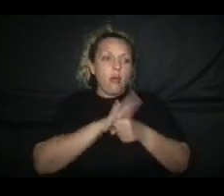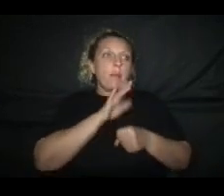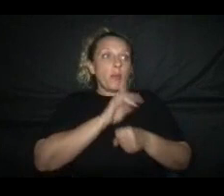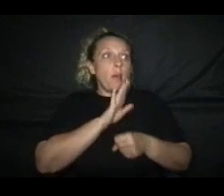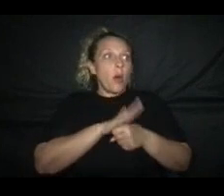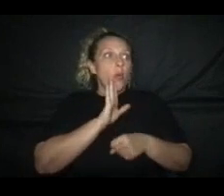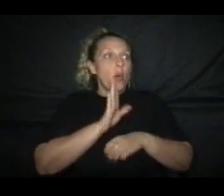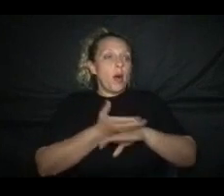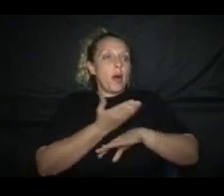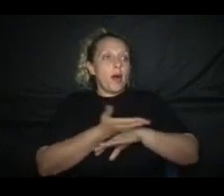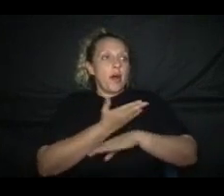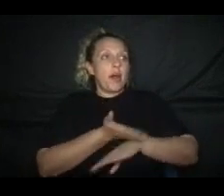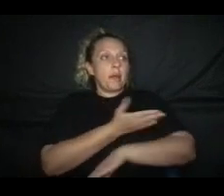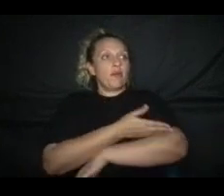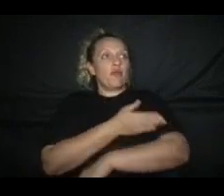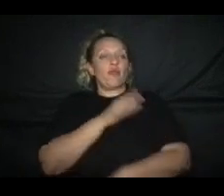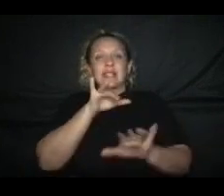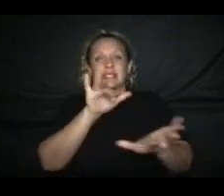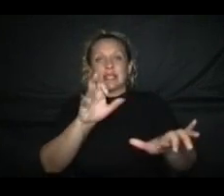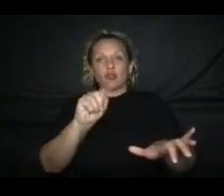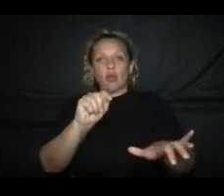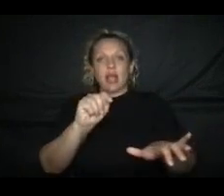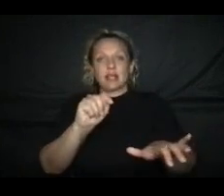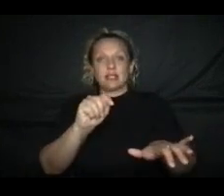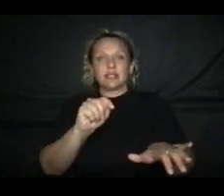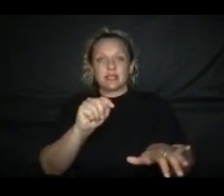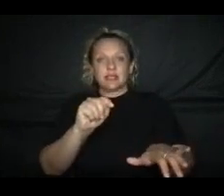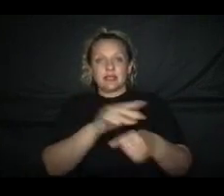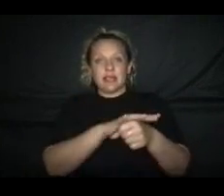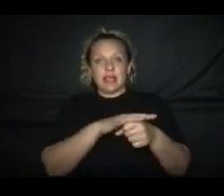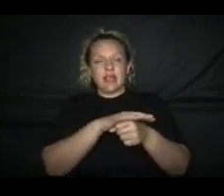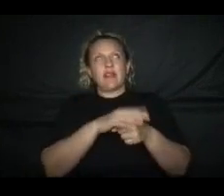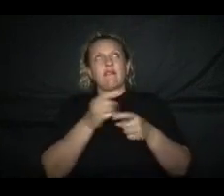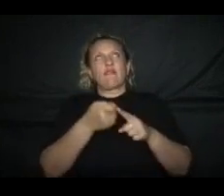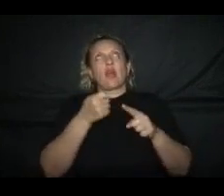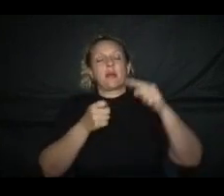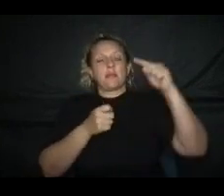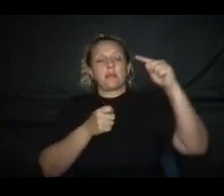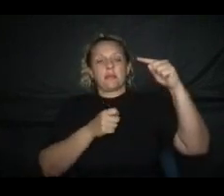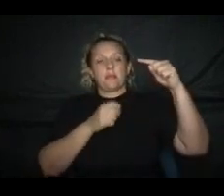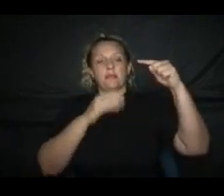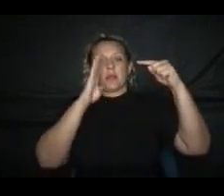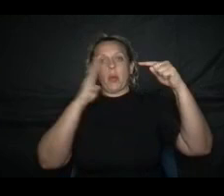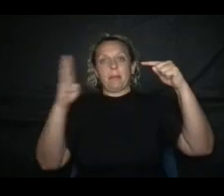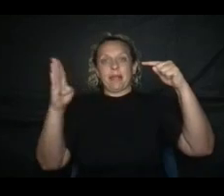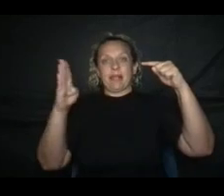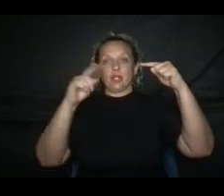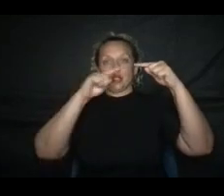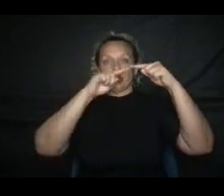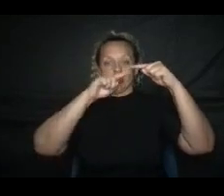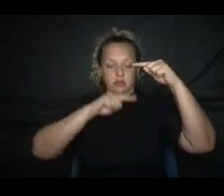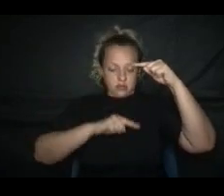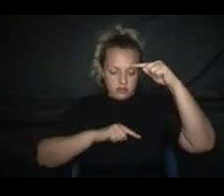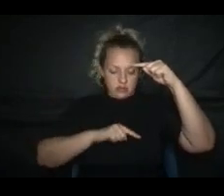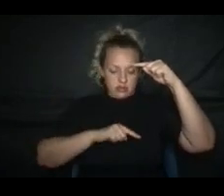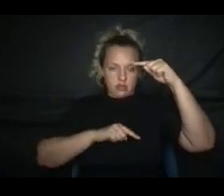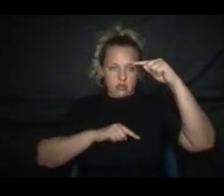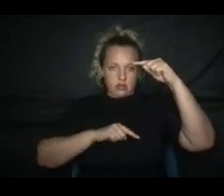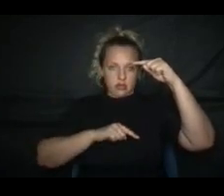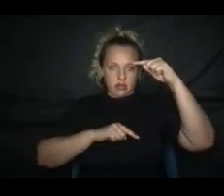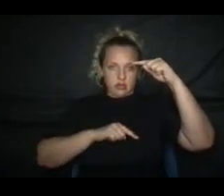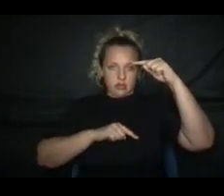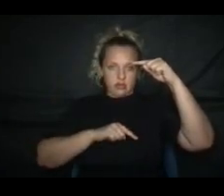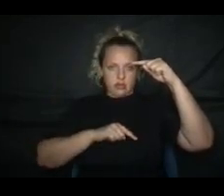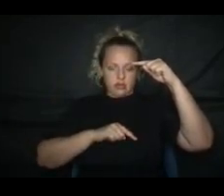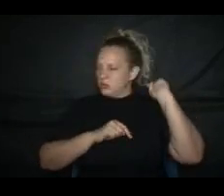the Seacrest corridor, which I believe runs from Boynton Beach Boulevard to,